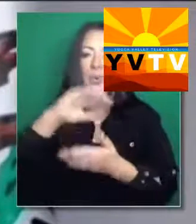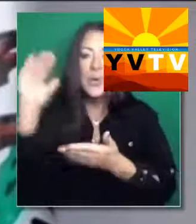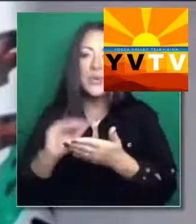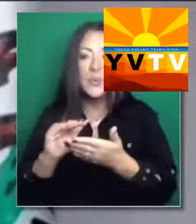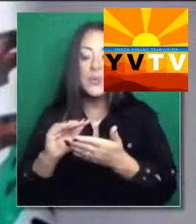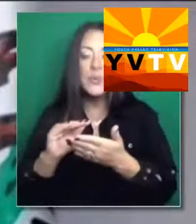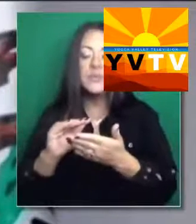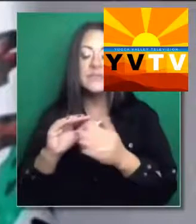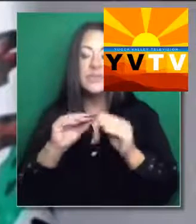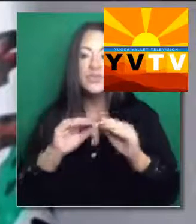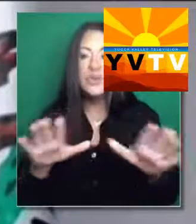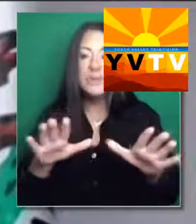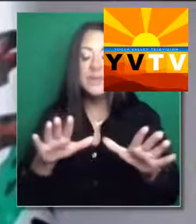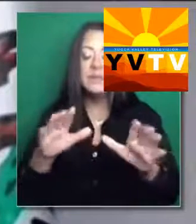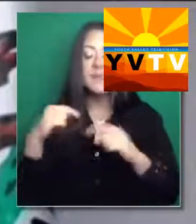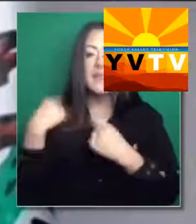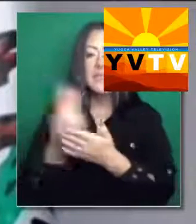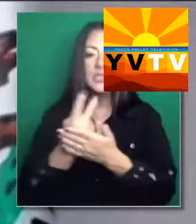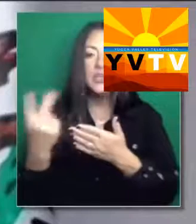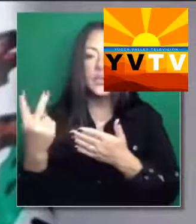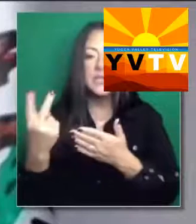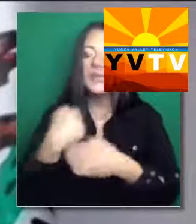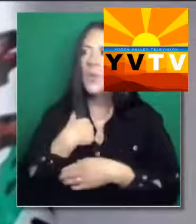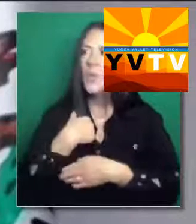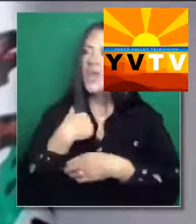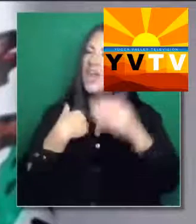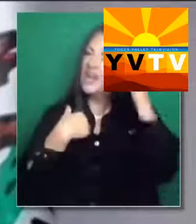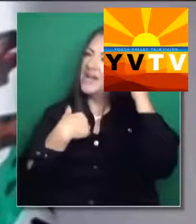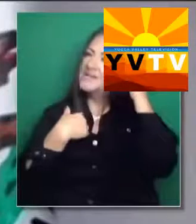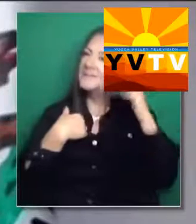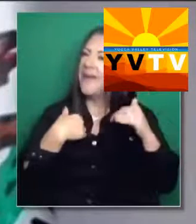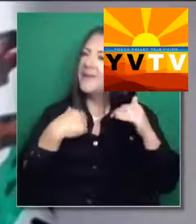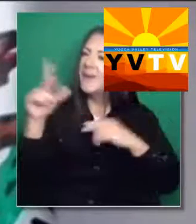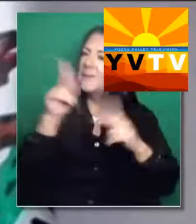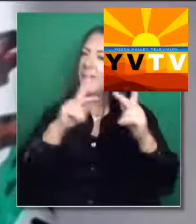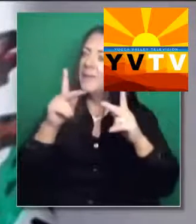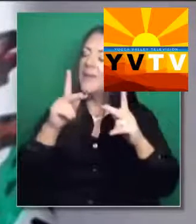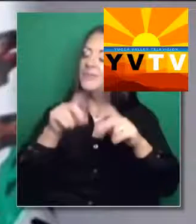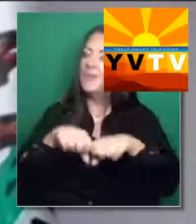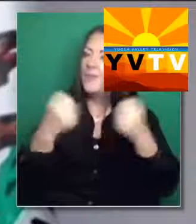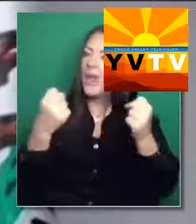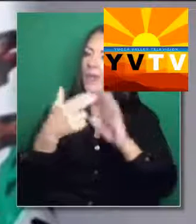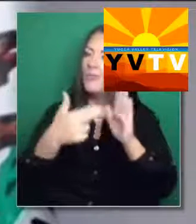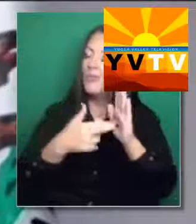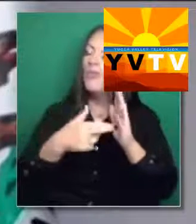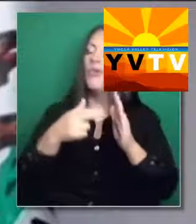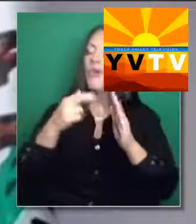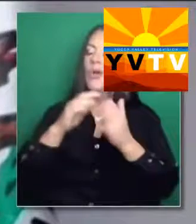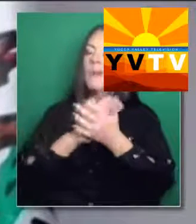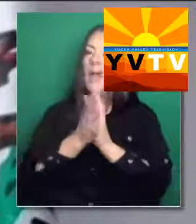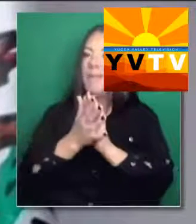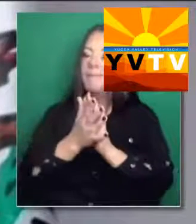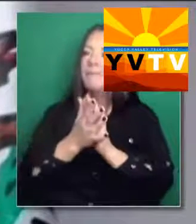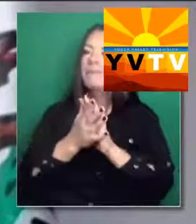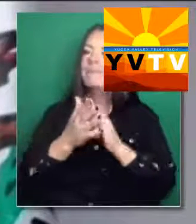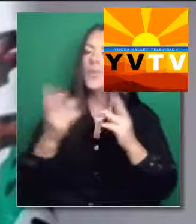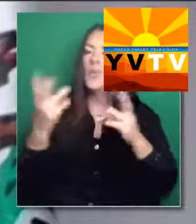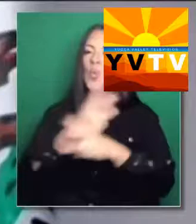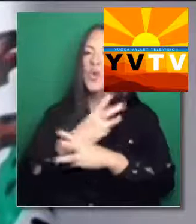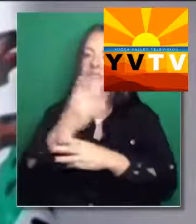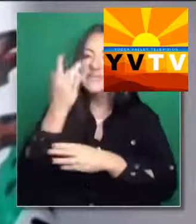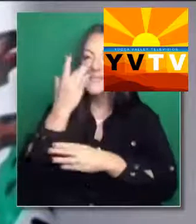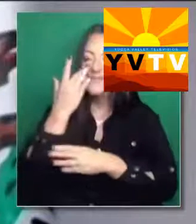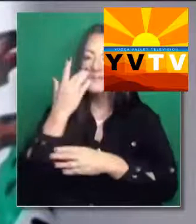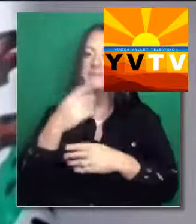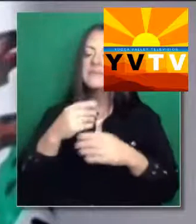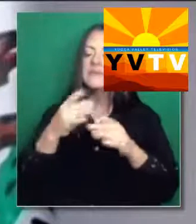2 weeks. We knew it was going to be high. We believe that the efforts collectively, not just ours at the state level, but at the